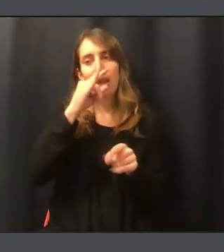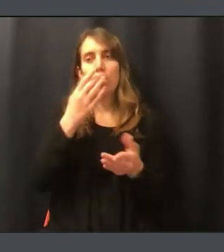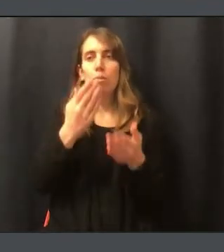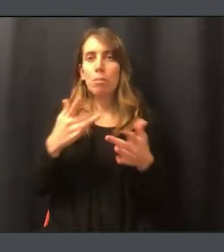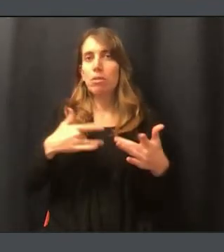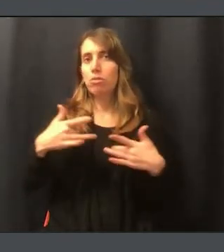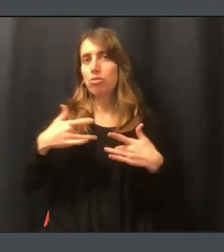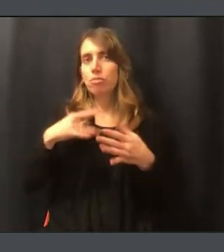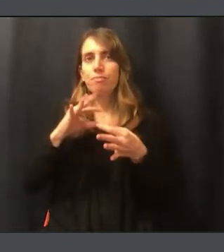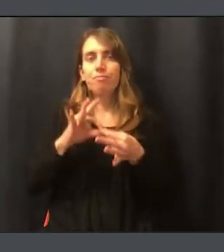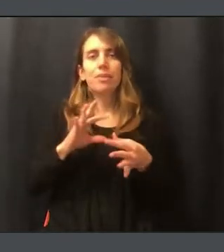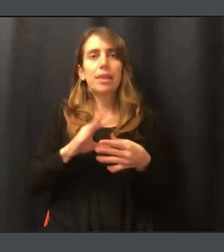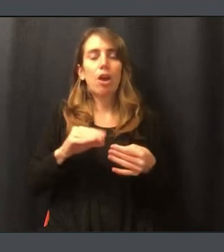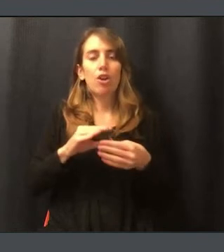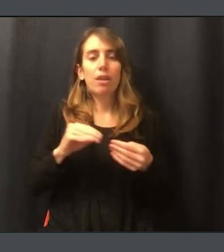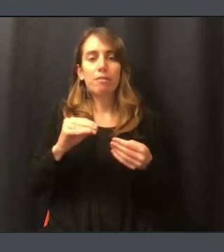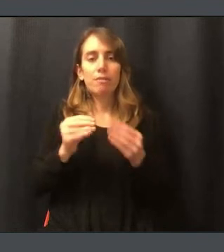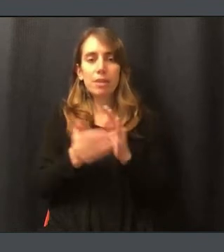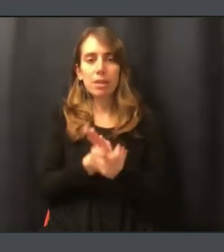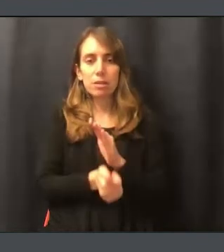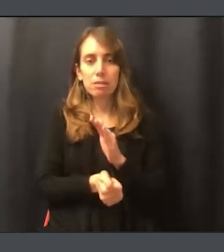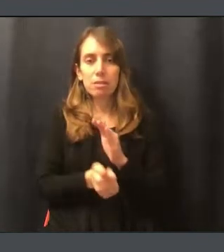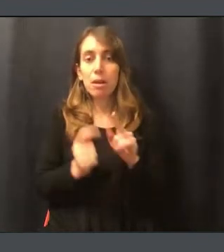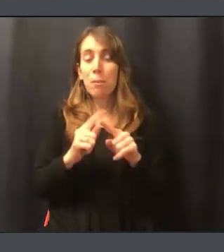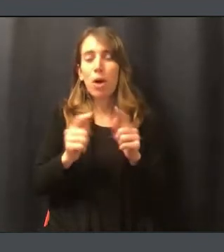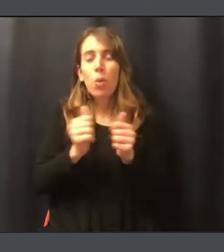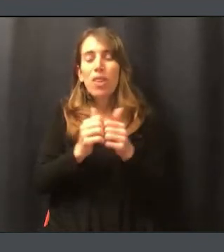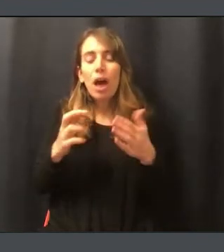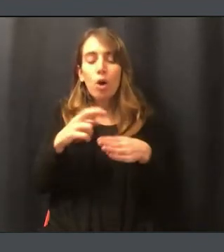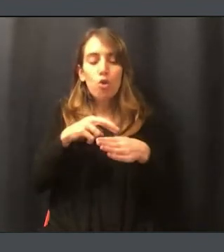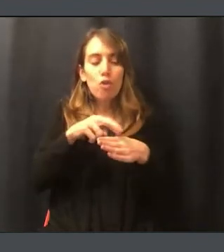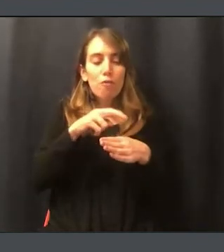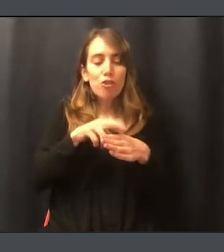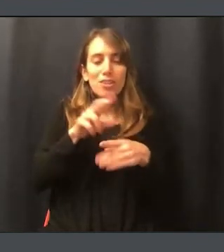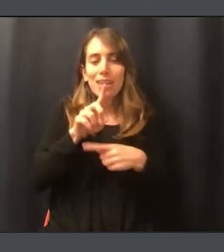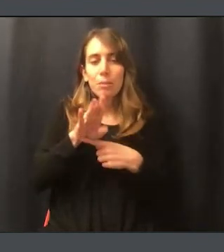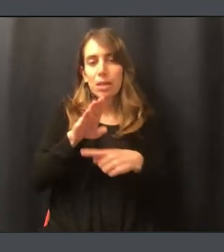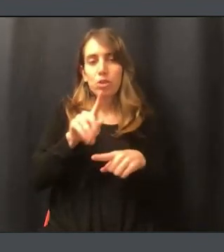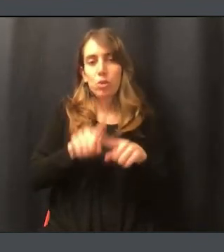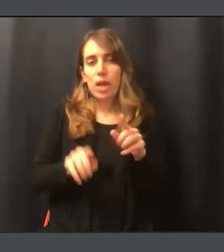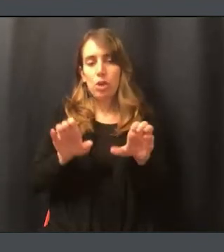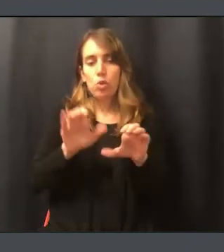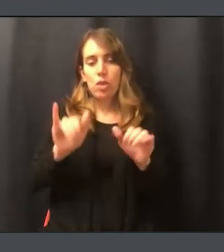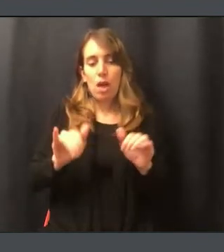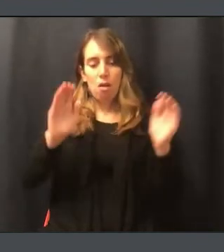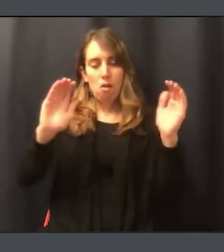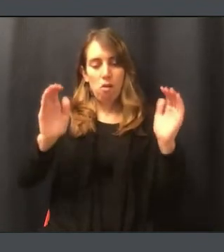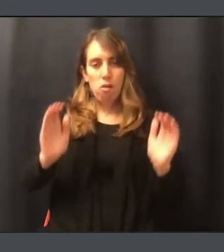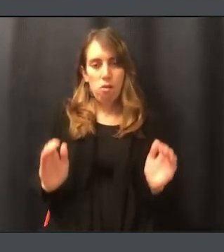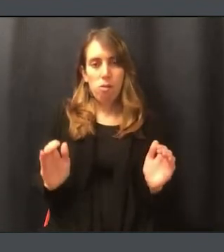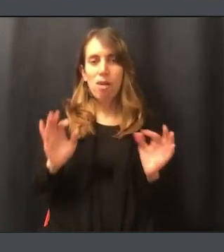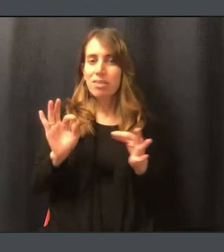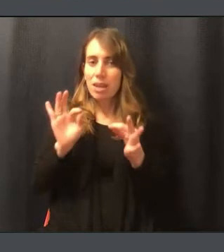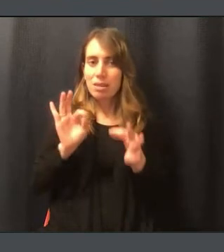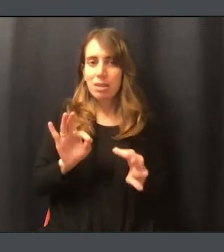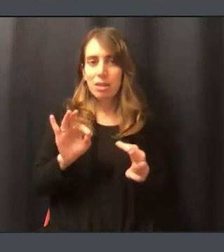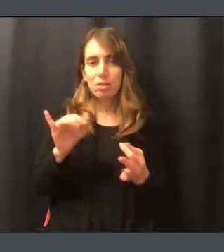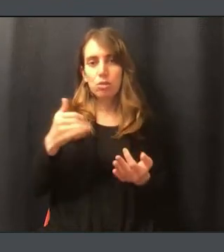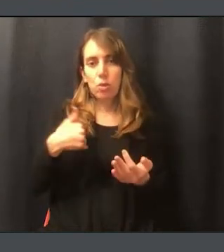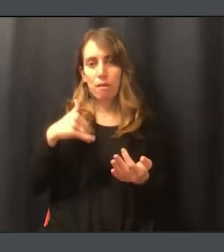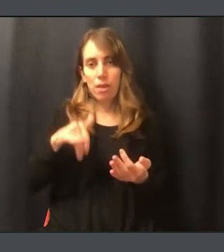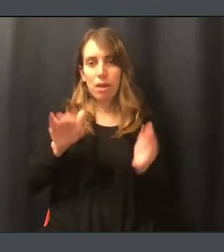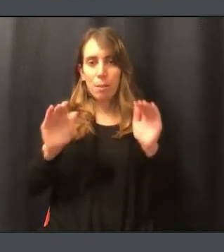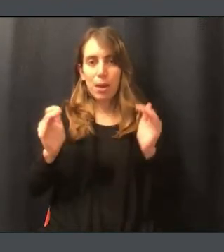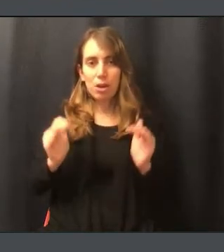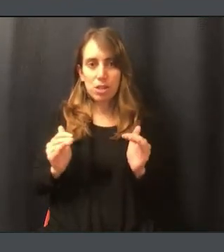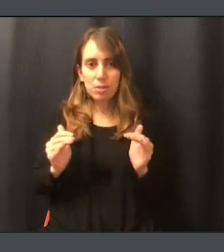right? But without having a reference database, you can't do this, right? And so it's ideal to have this.